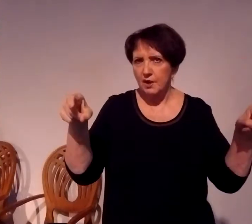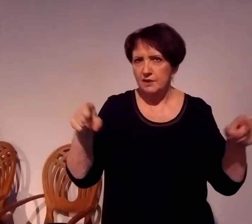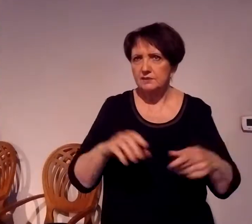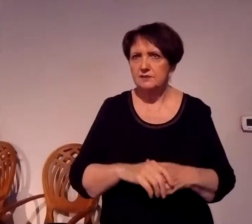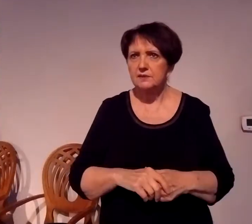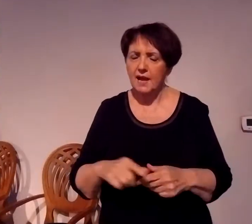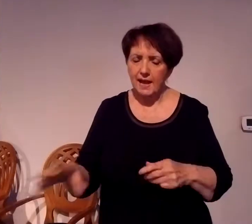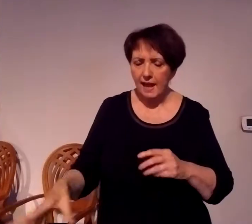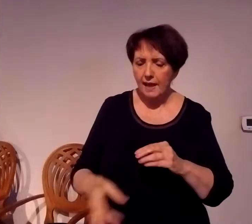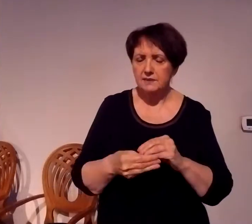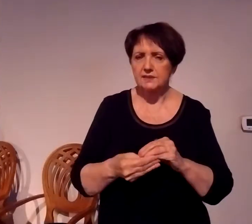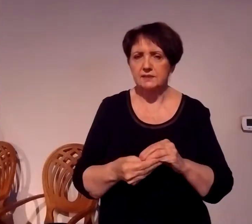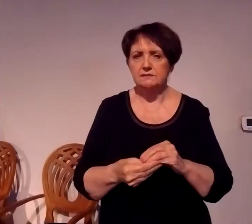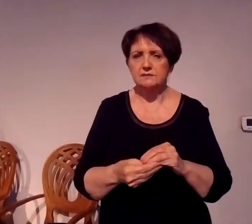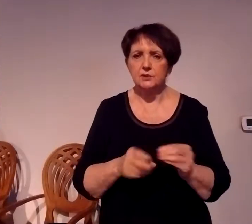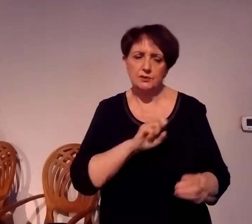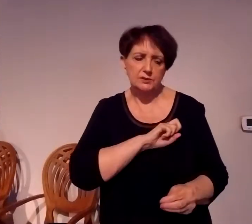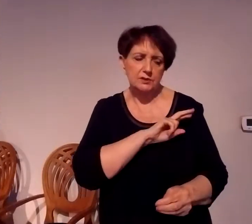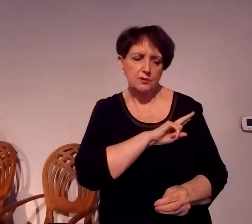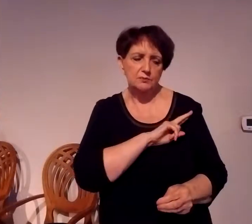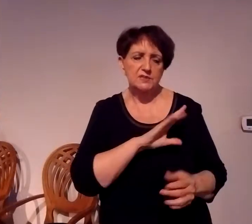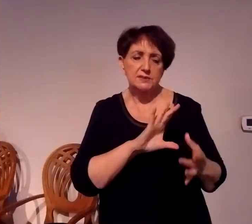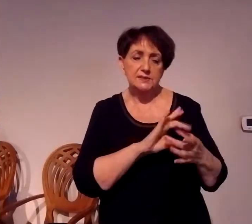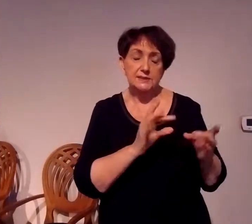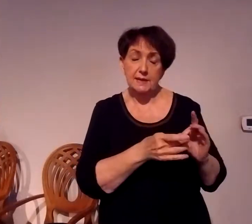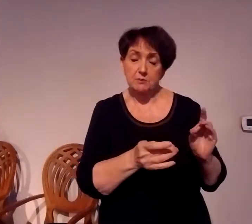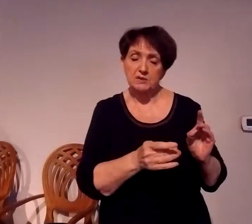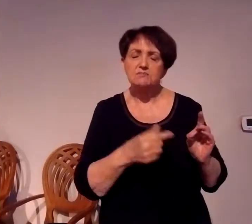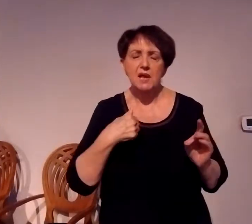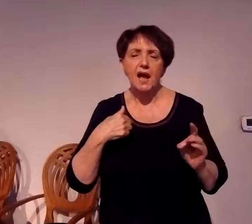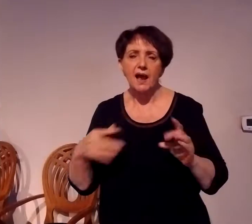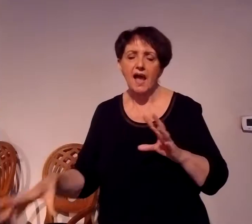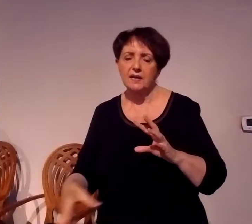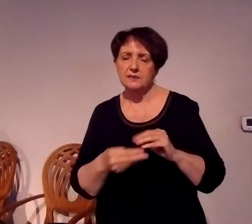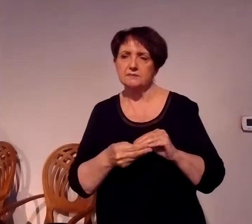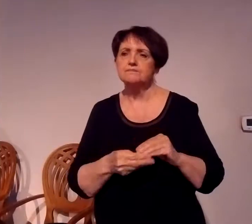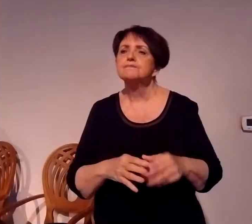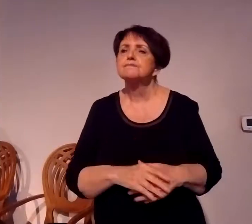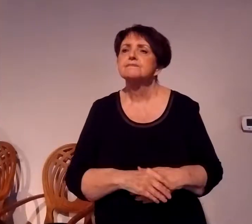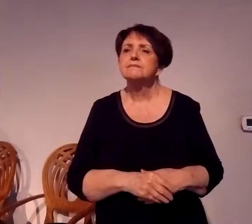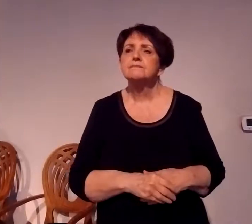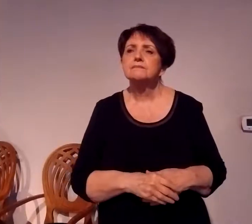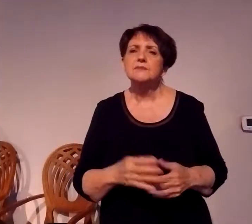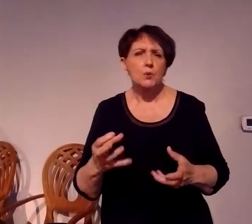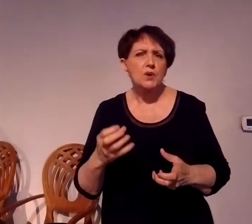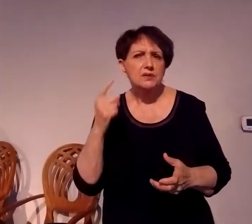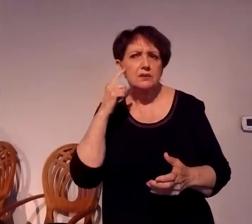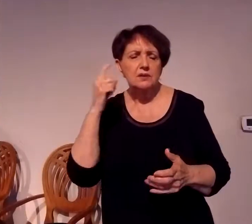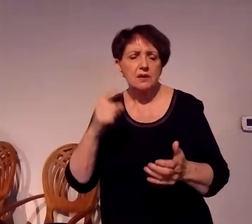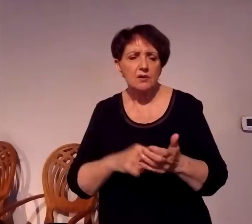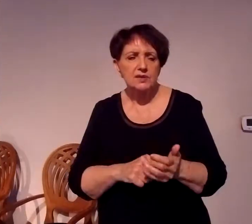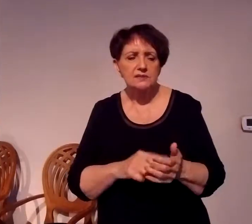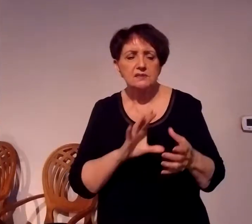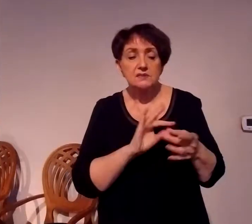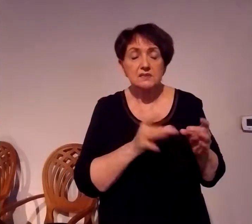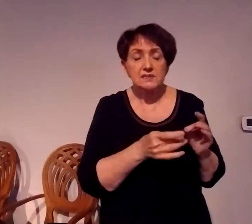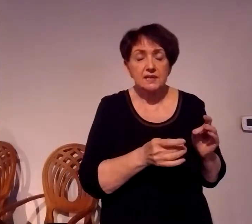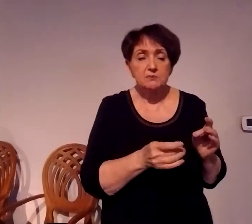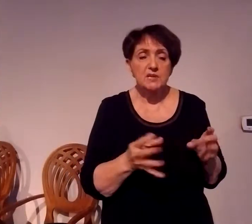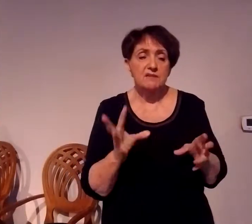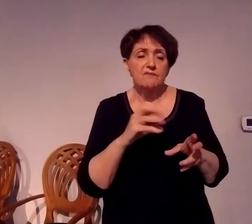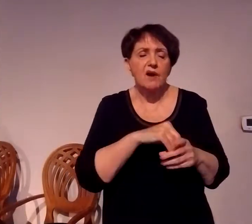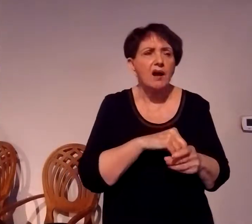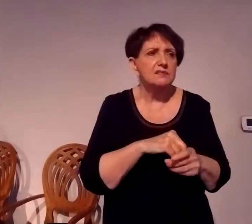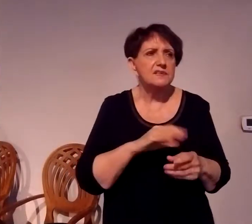added that to Ernest Holmes' statement. But I want you to notice that this statement involves all